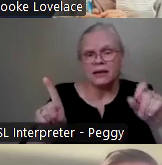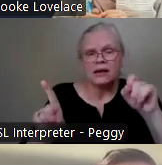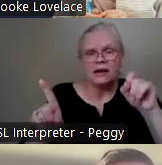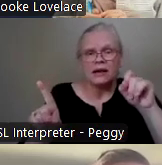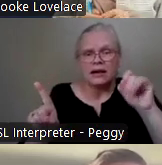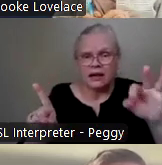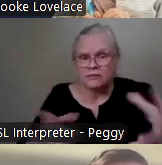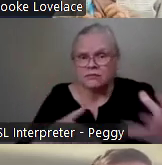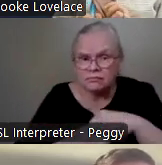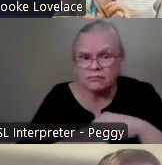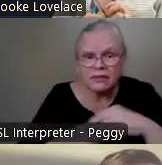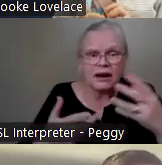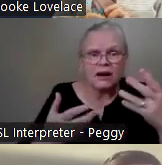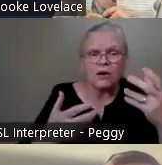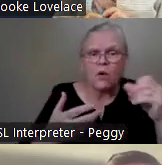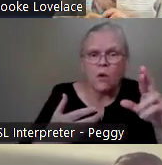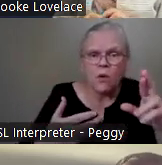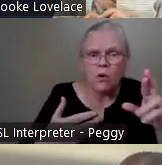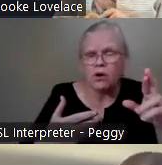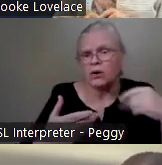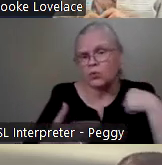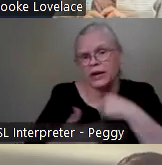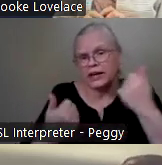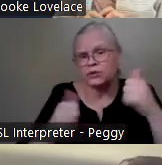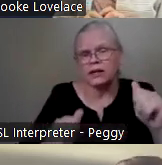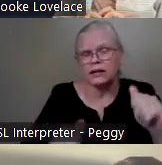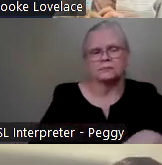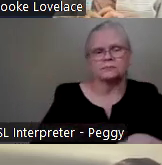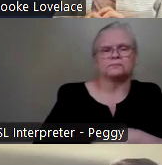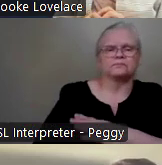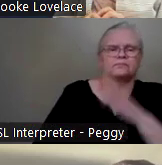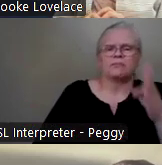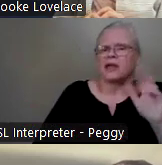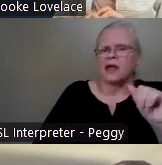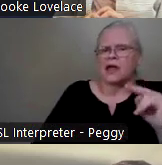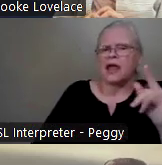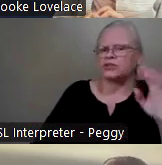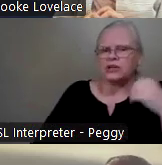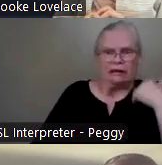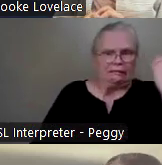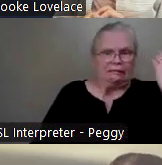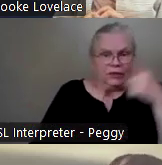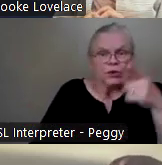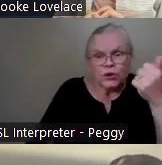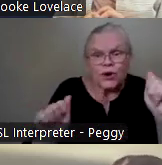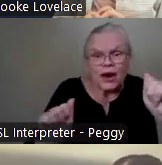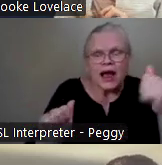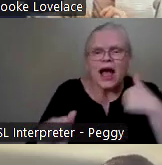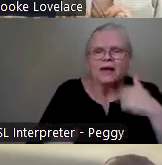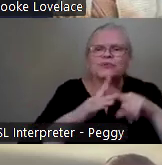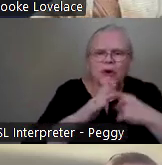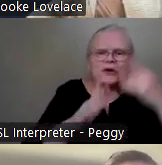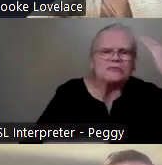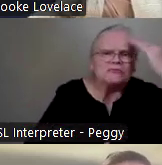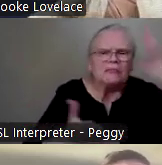engaging with those communities. Yeah, you can certainly try it. I don't know all of the, Yeah. I'm getting familiar with it myself, so I